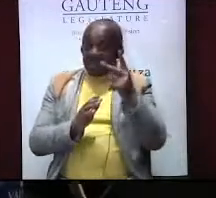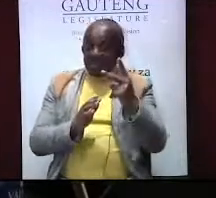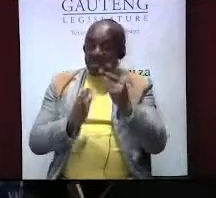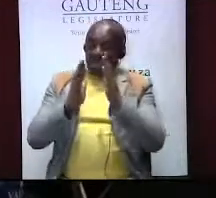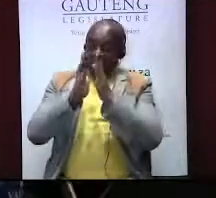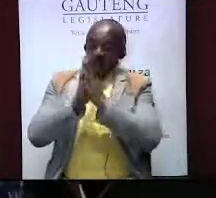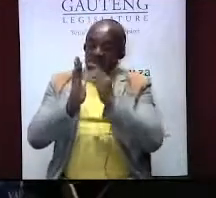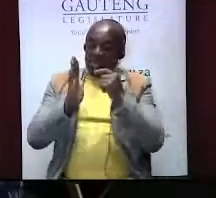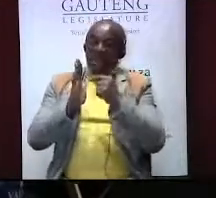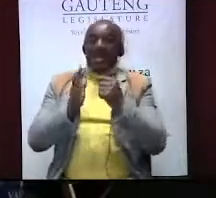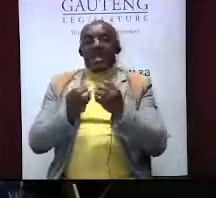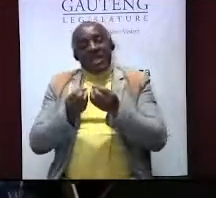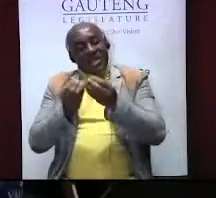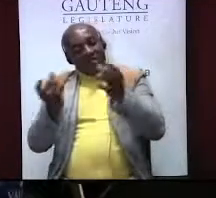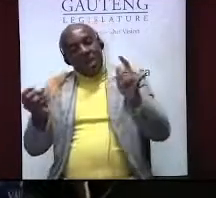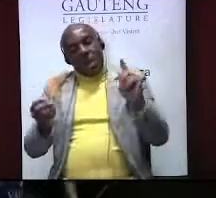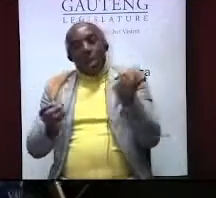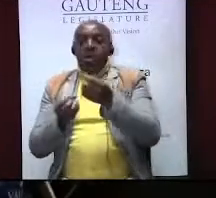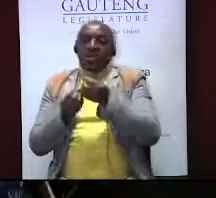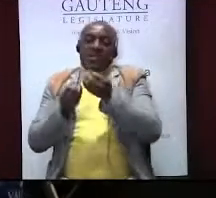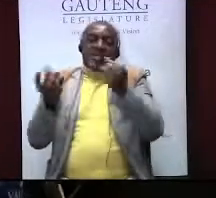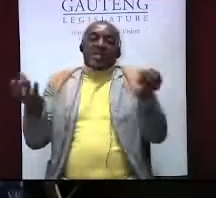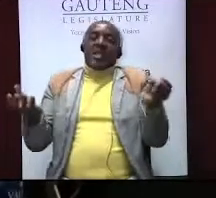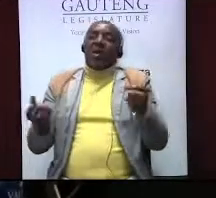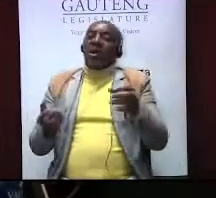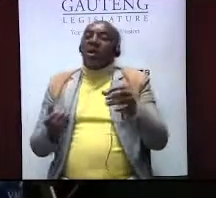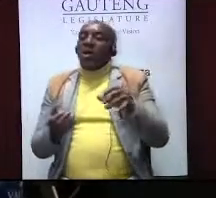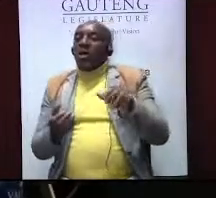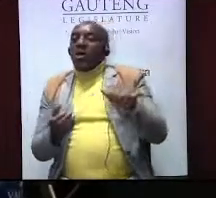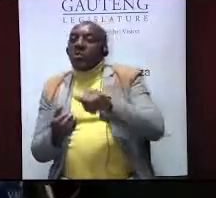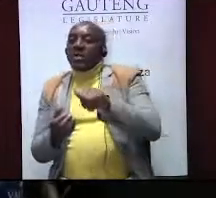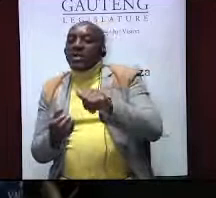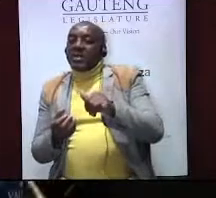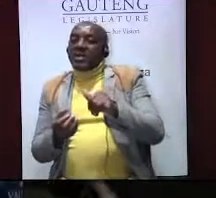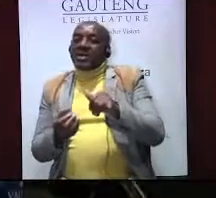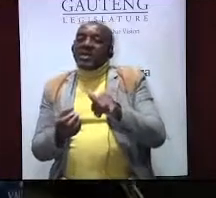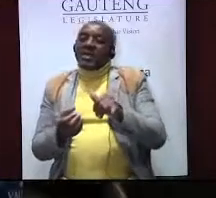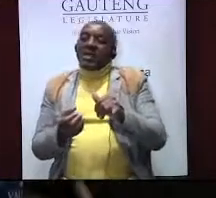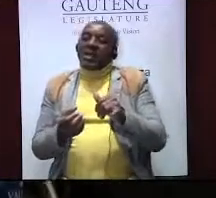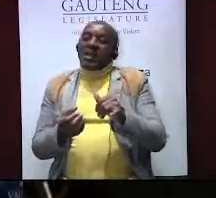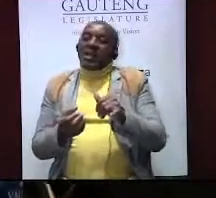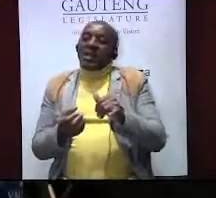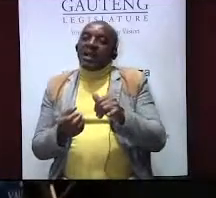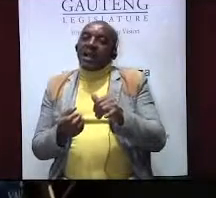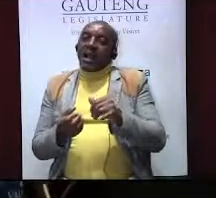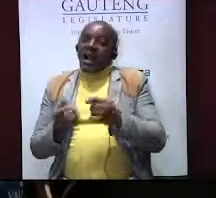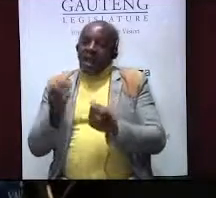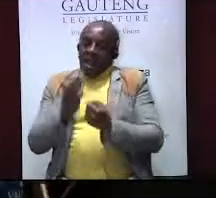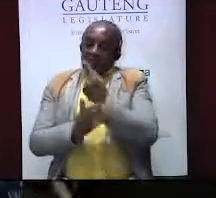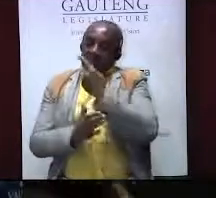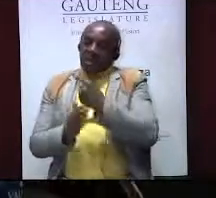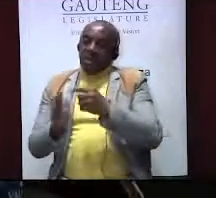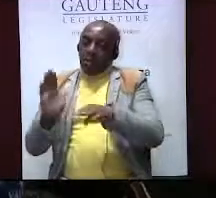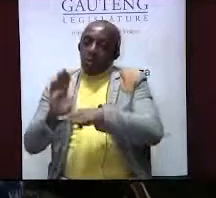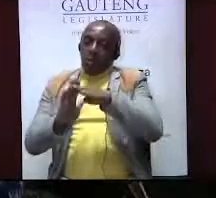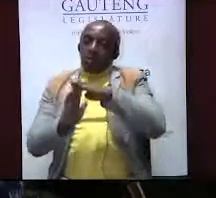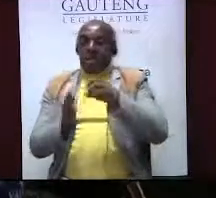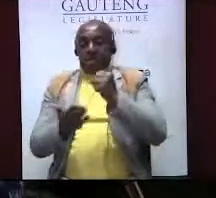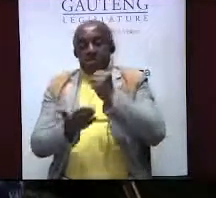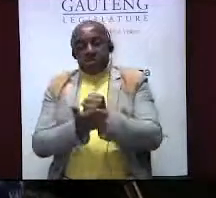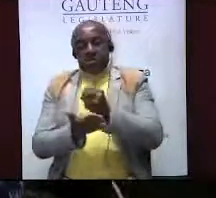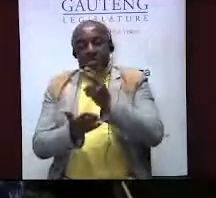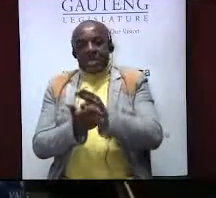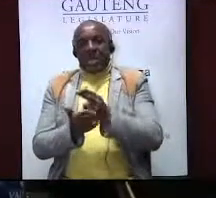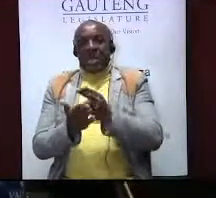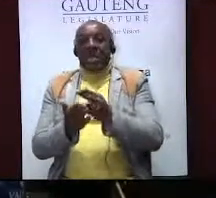offering all the services that affiliate or that submits to the programs of social development.